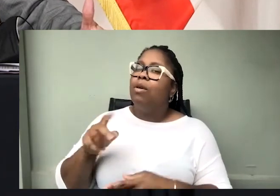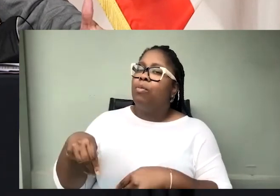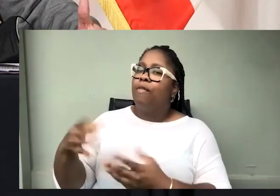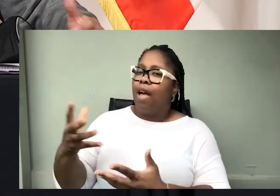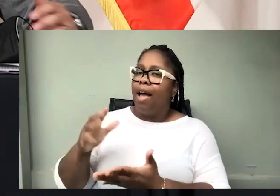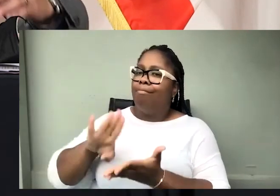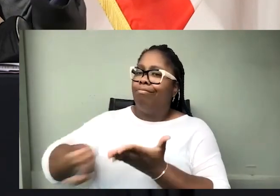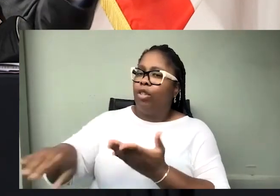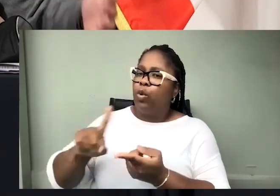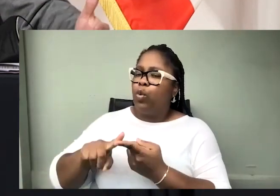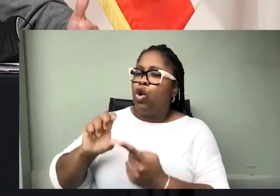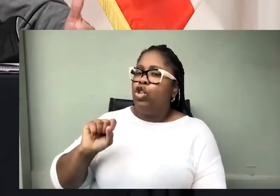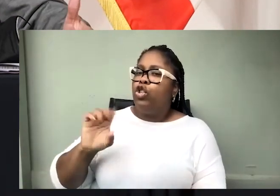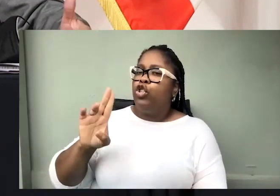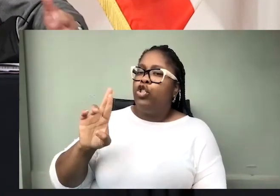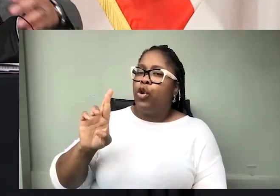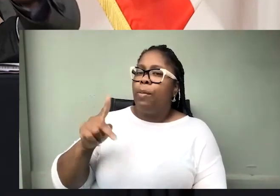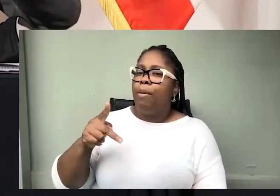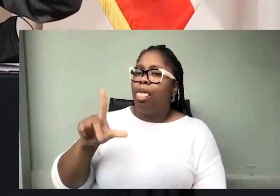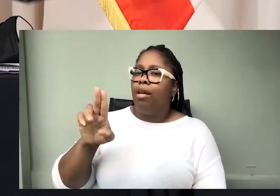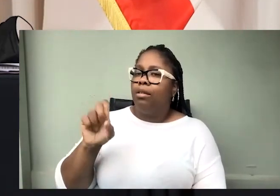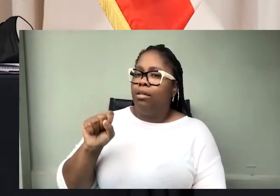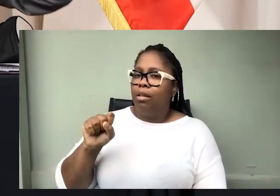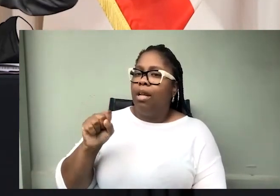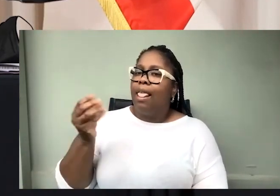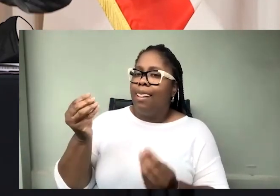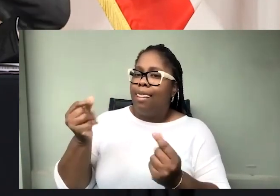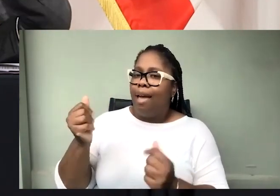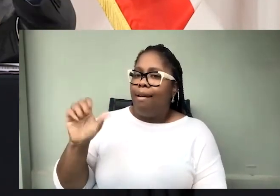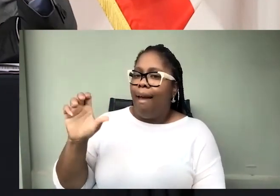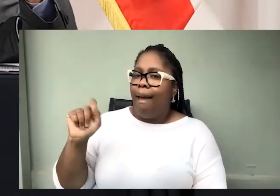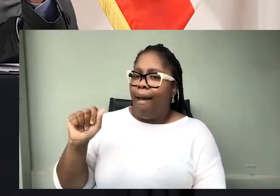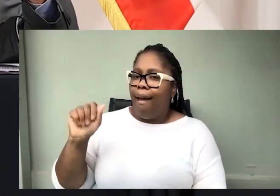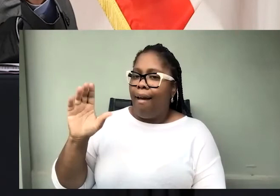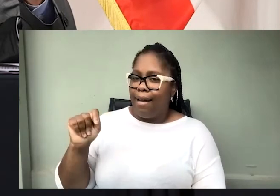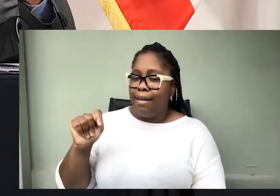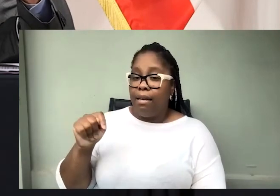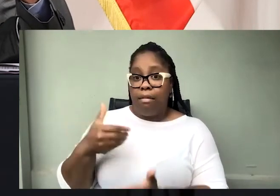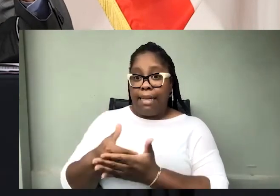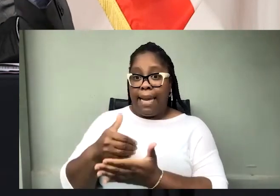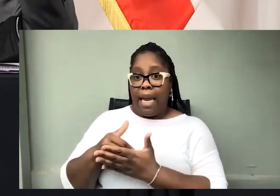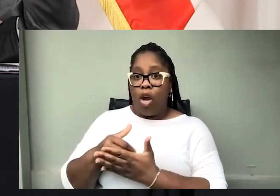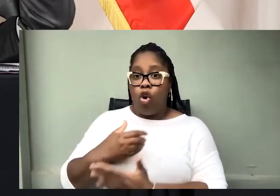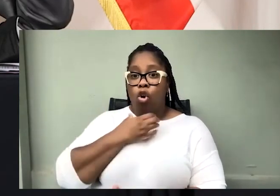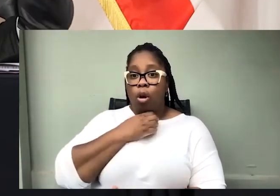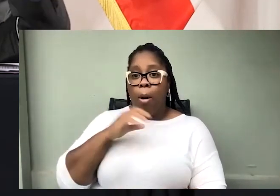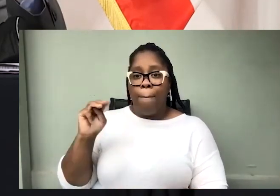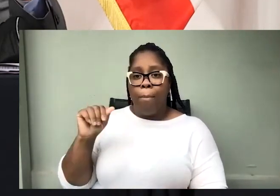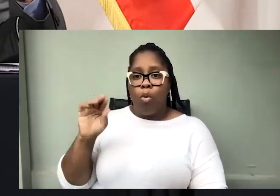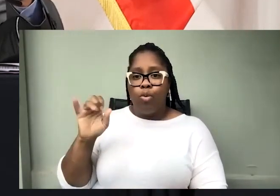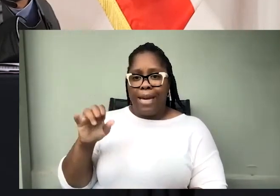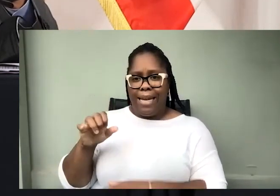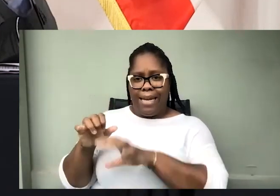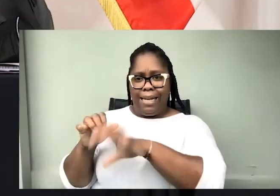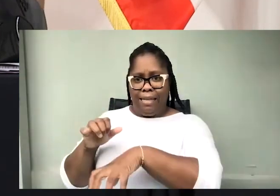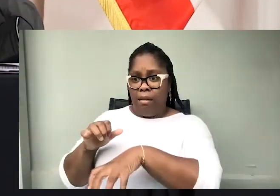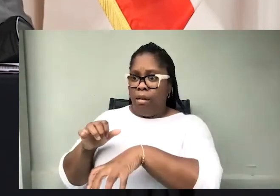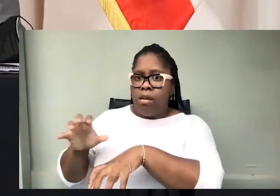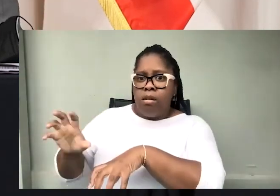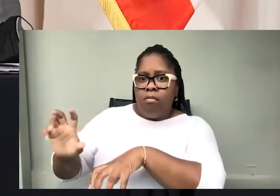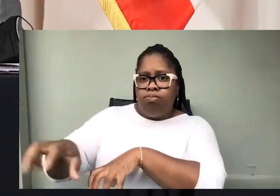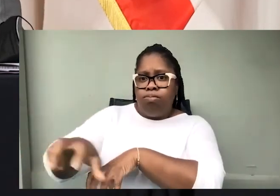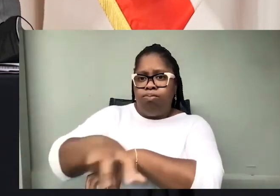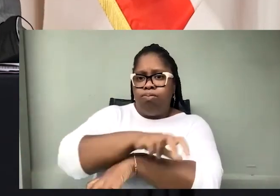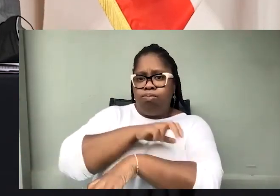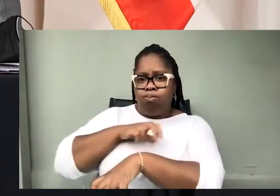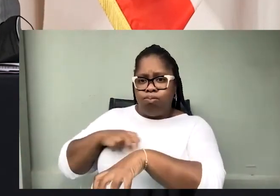Lands Act so that they could build out that whole space around the Marine base. And they were going to build 20% affordable housing, with